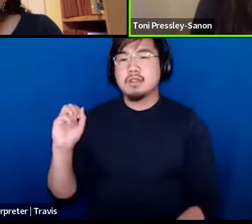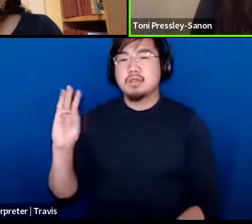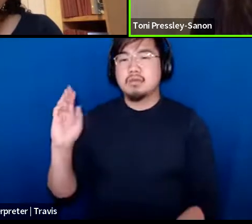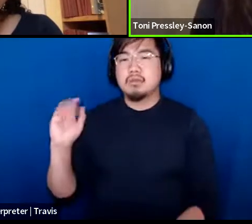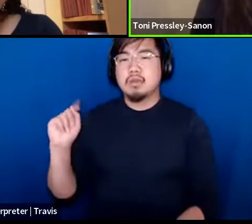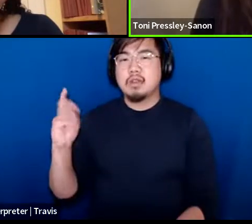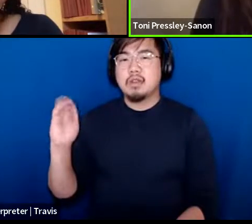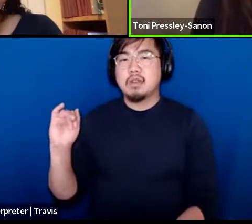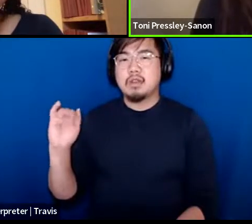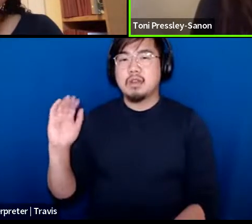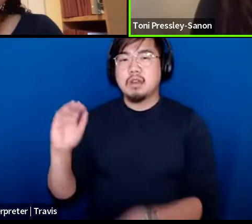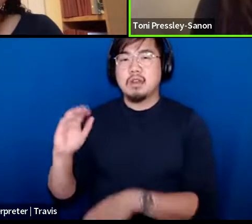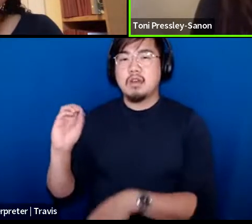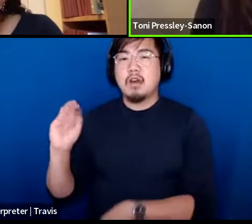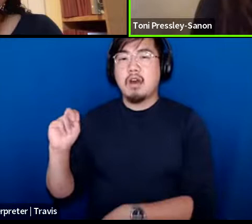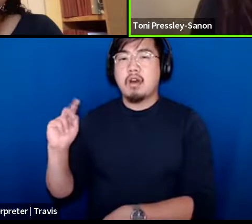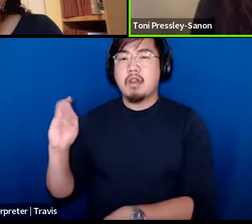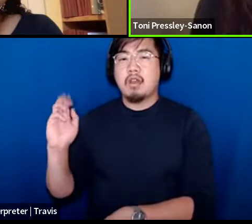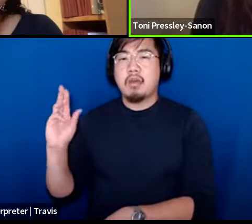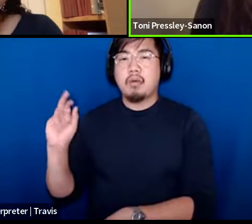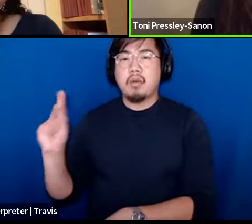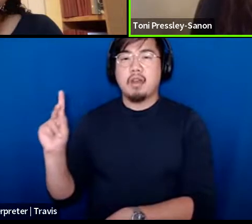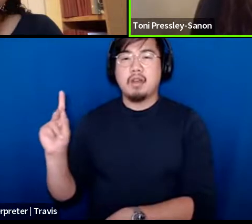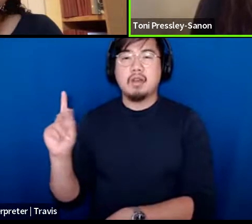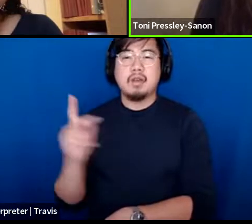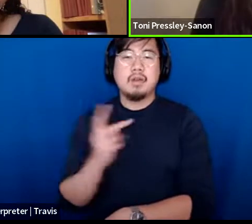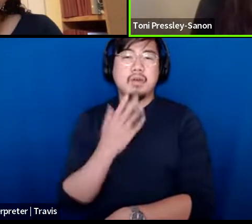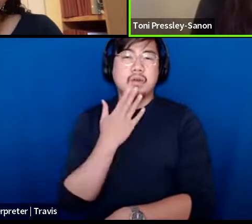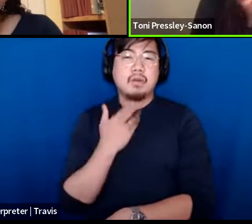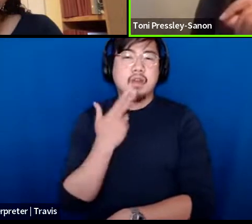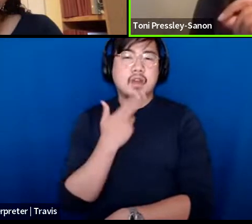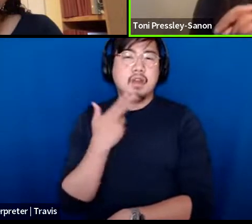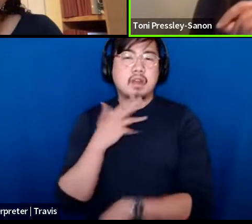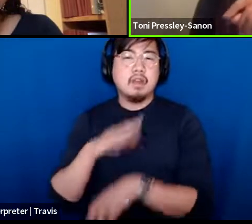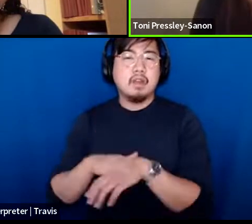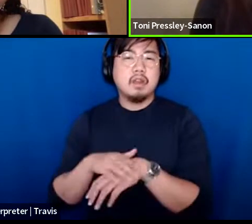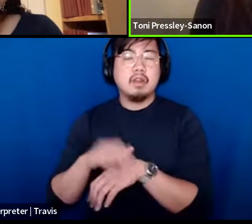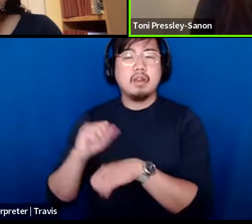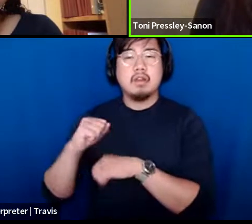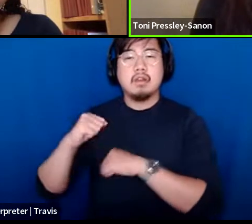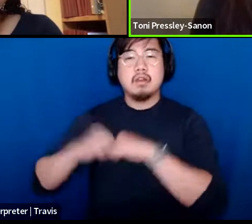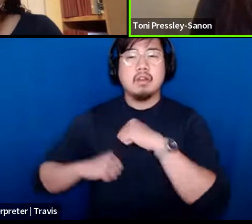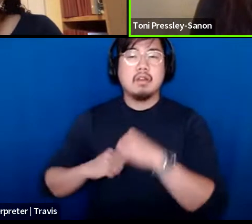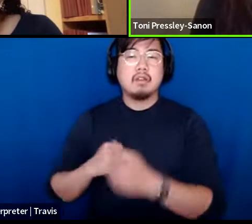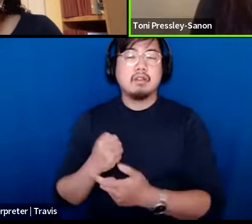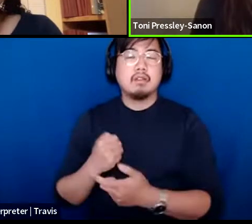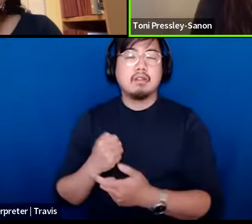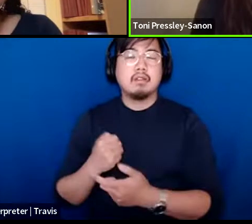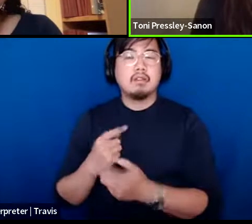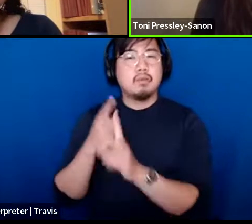Don't listen to, listen more often to things than to beings, right? So